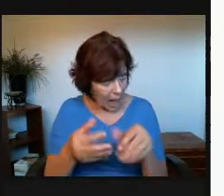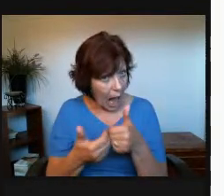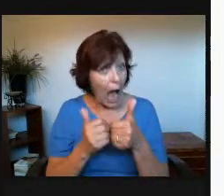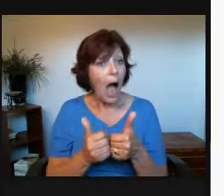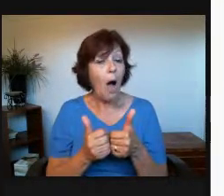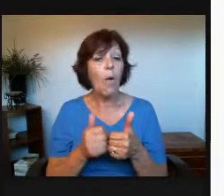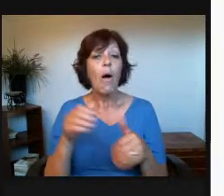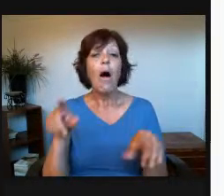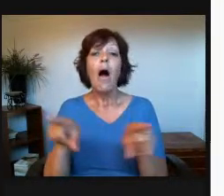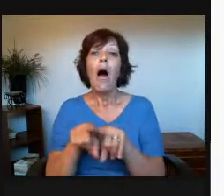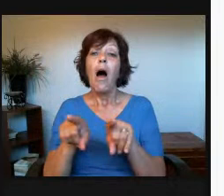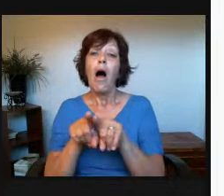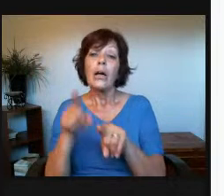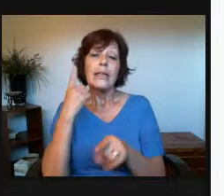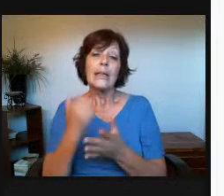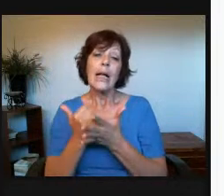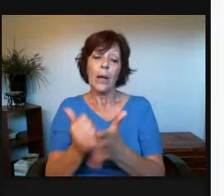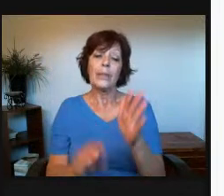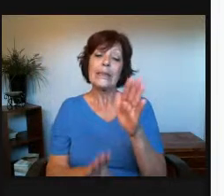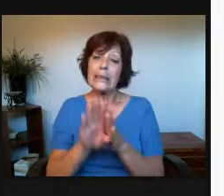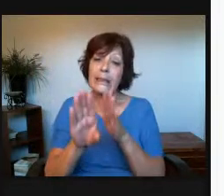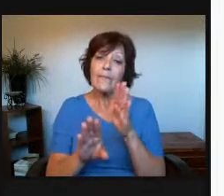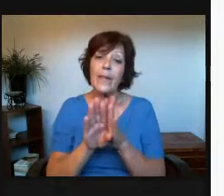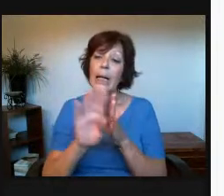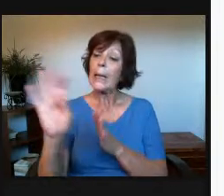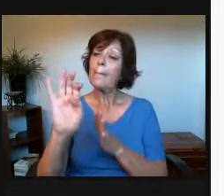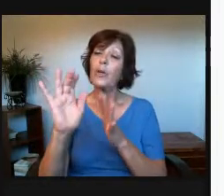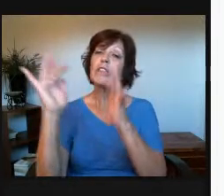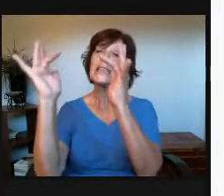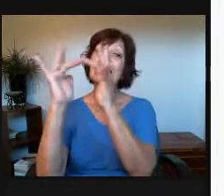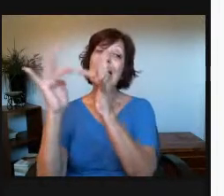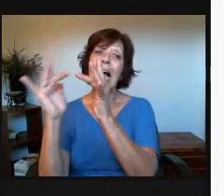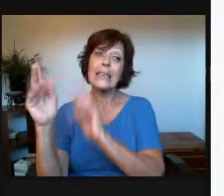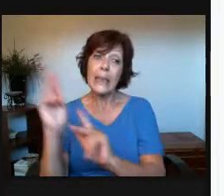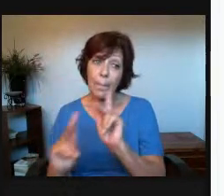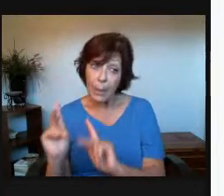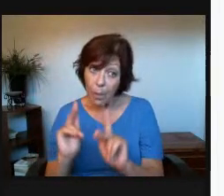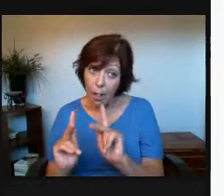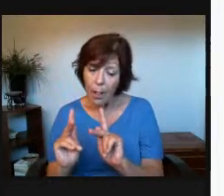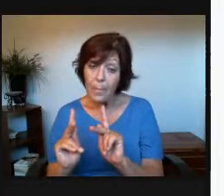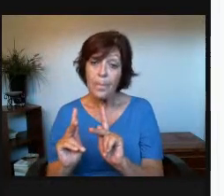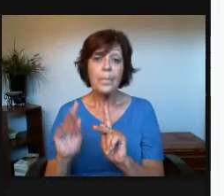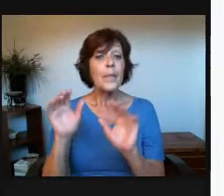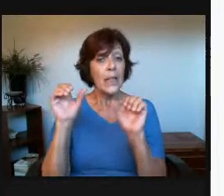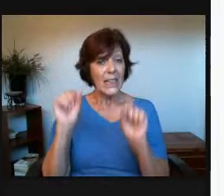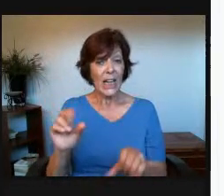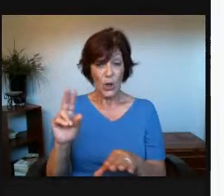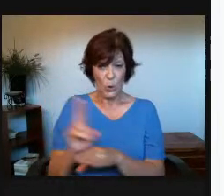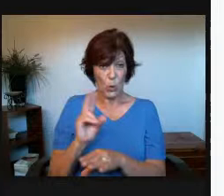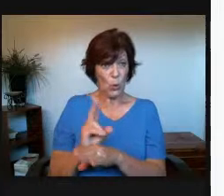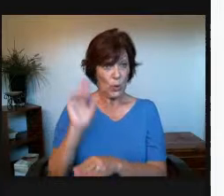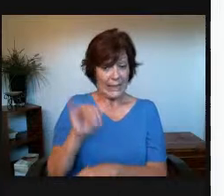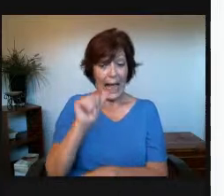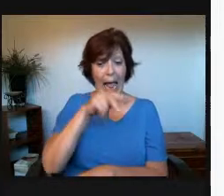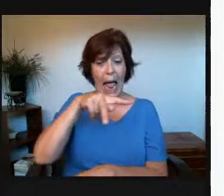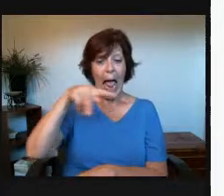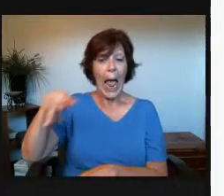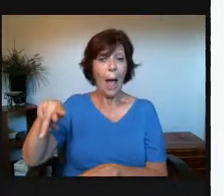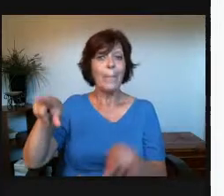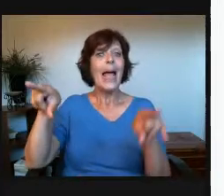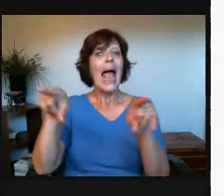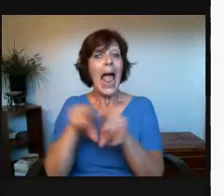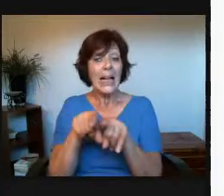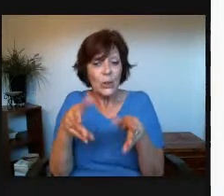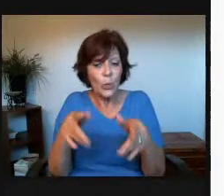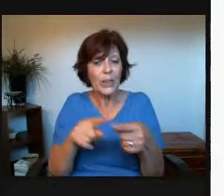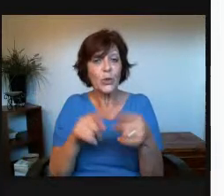develop your emergency friends and family contact. And you can actually use that app as a contact